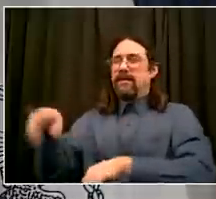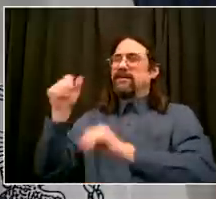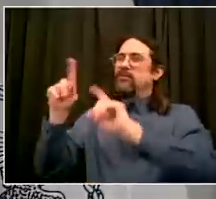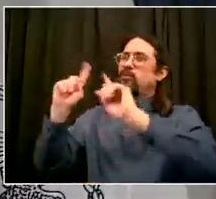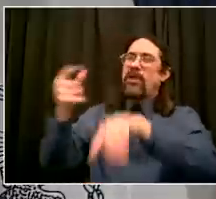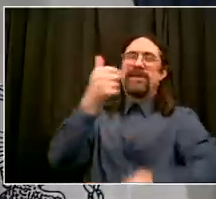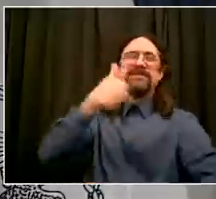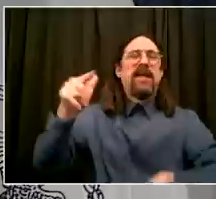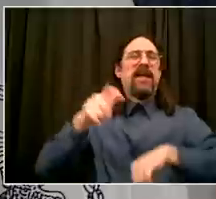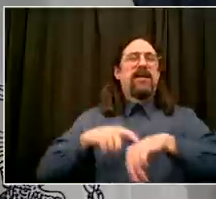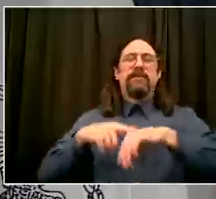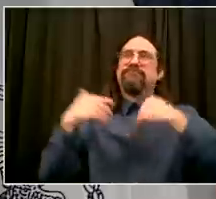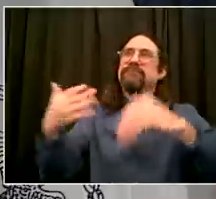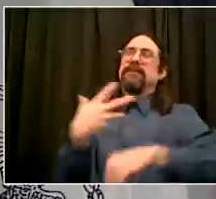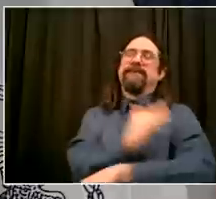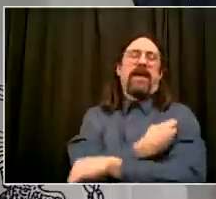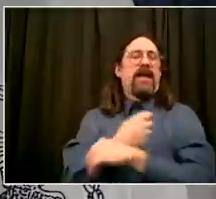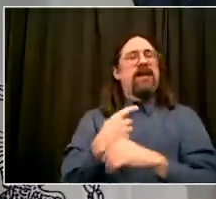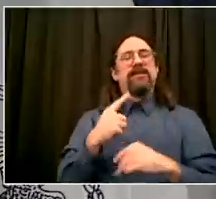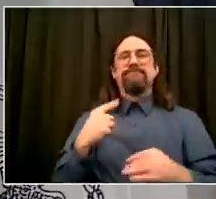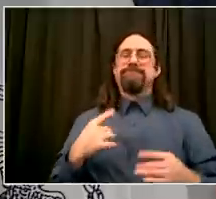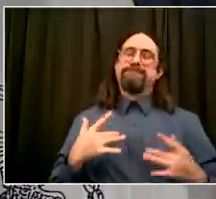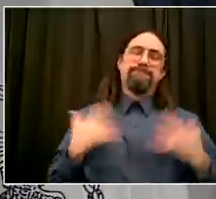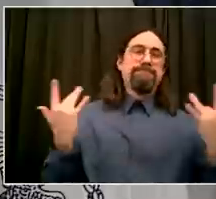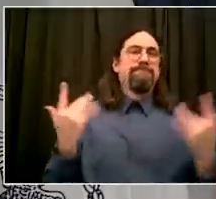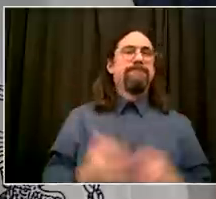My second question is to do with